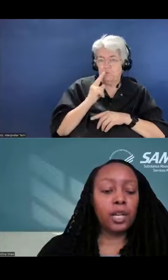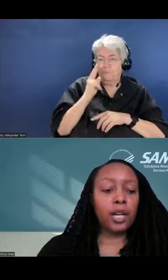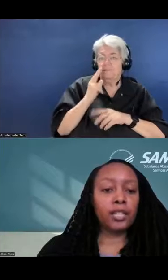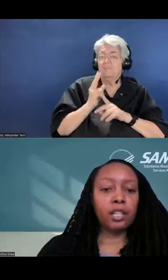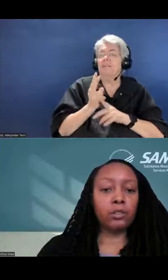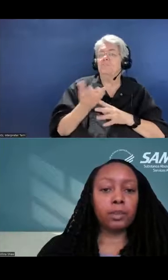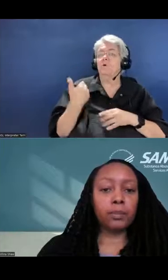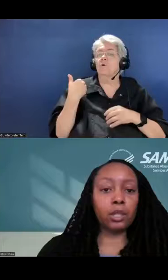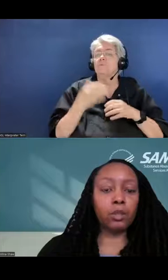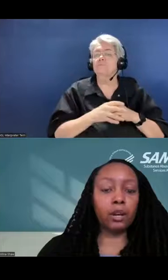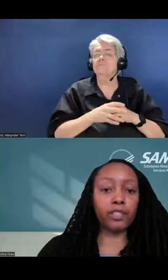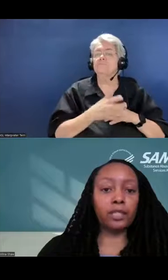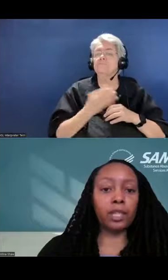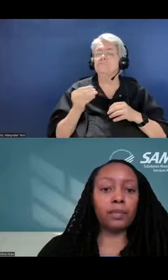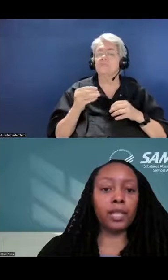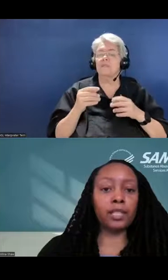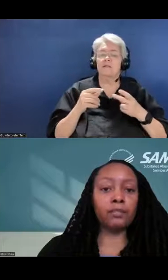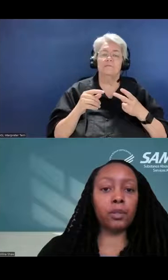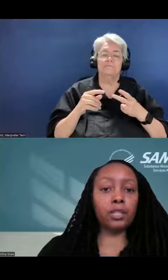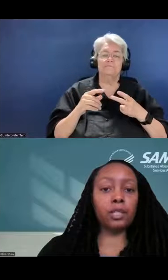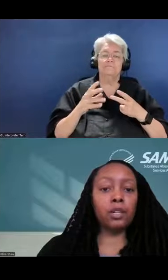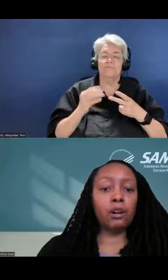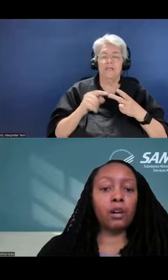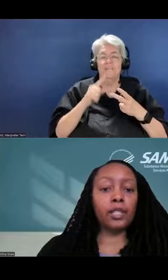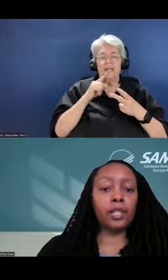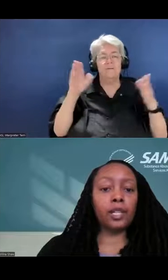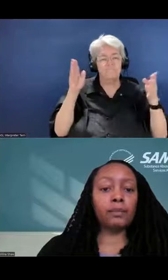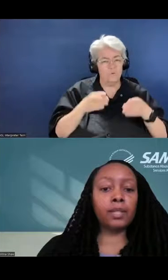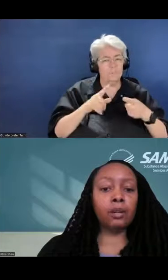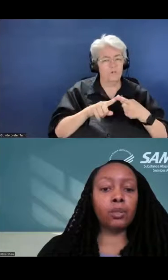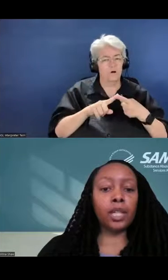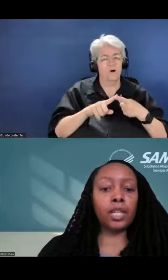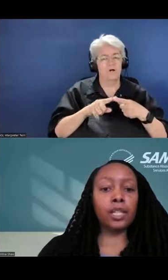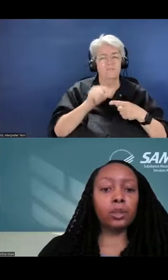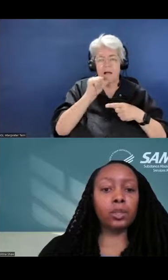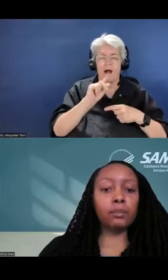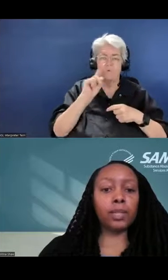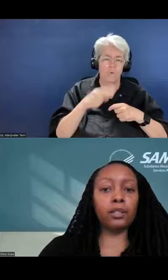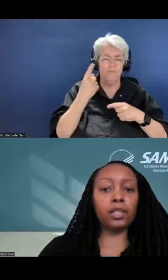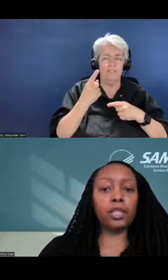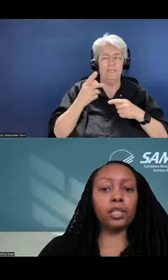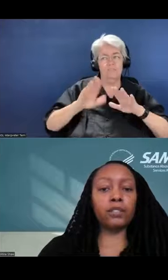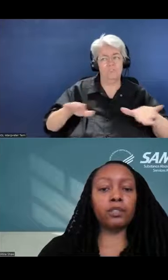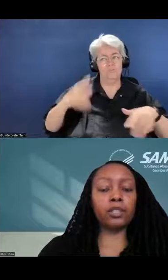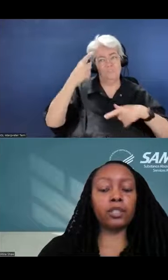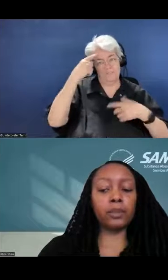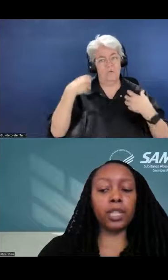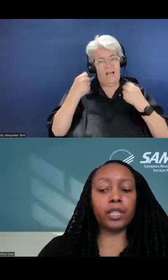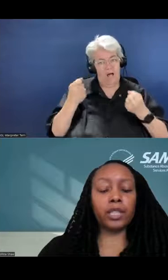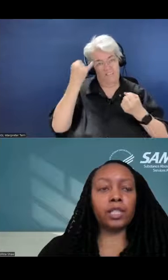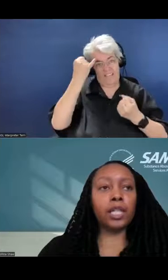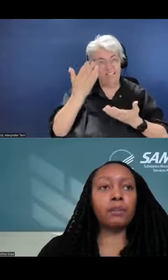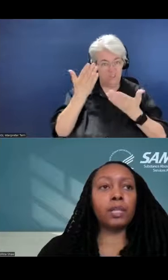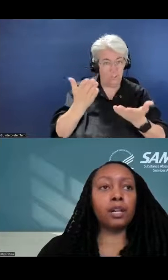youth at the All Systems Go conference that is focused on not only the Children's Mental Health Initiative or Systems of